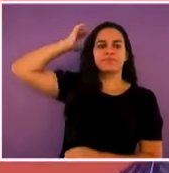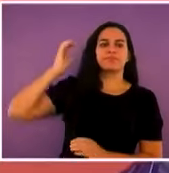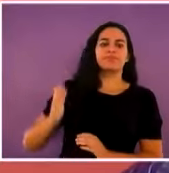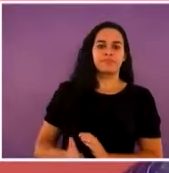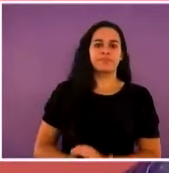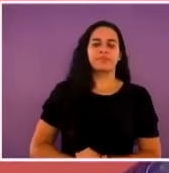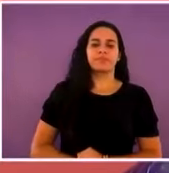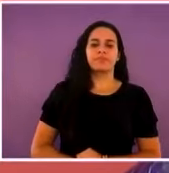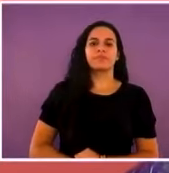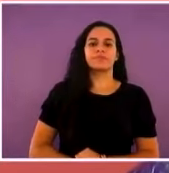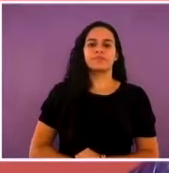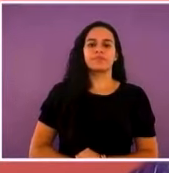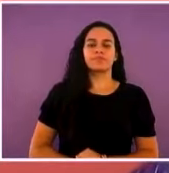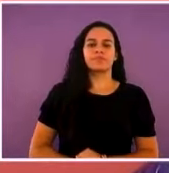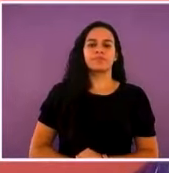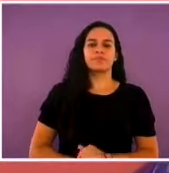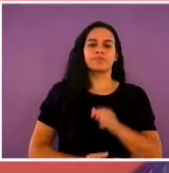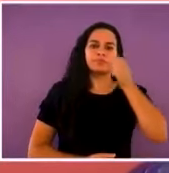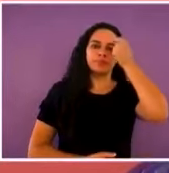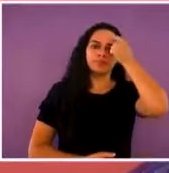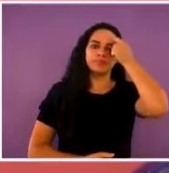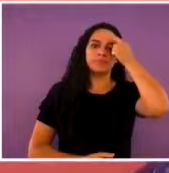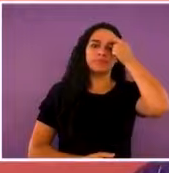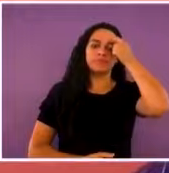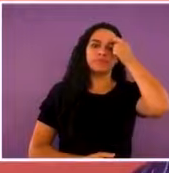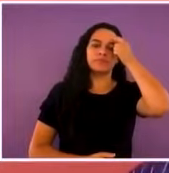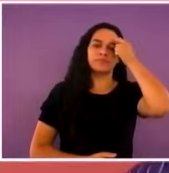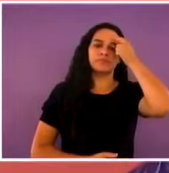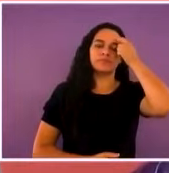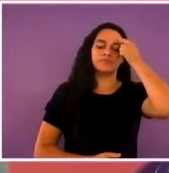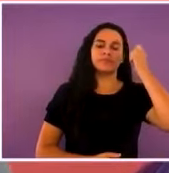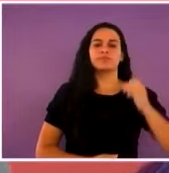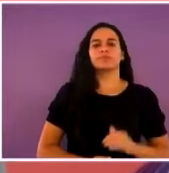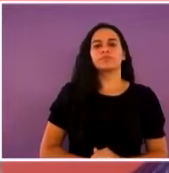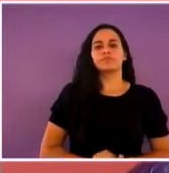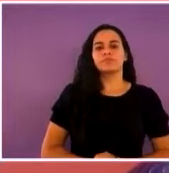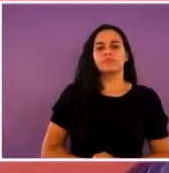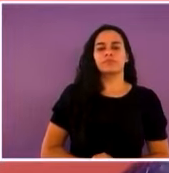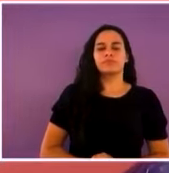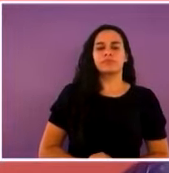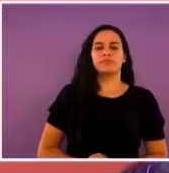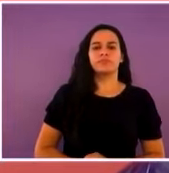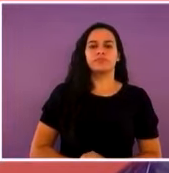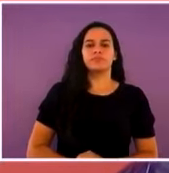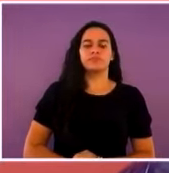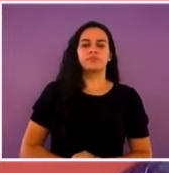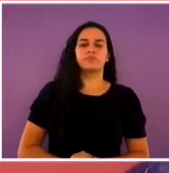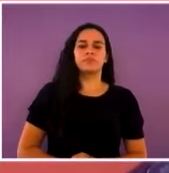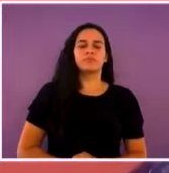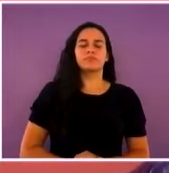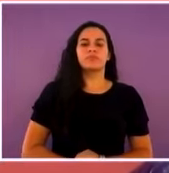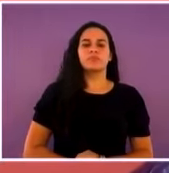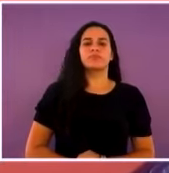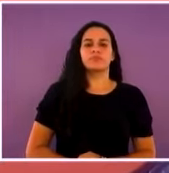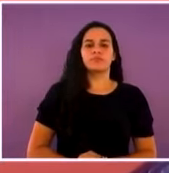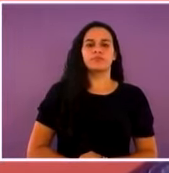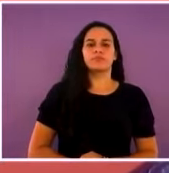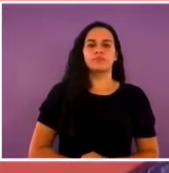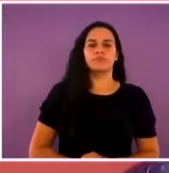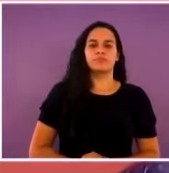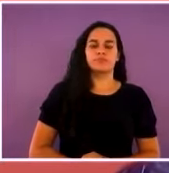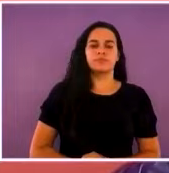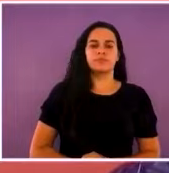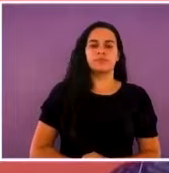addresses, but when he writes an encyclical, that is the highest level of authority he can have